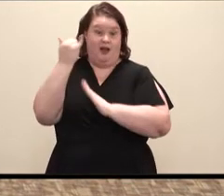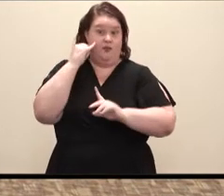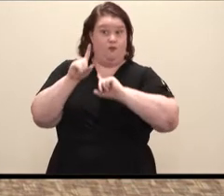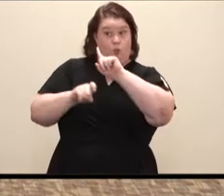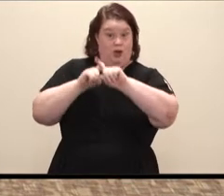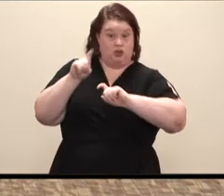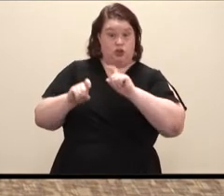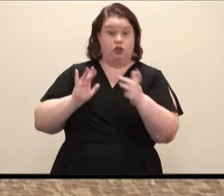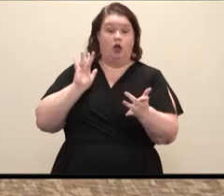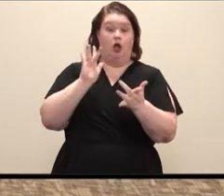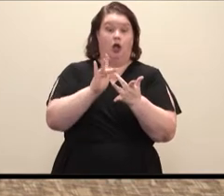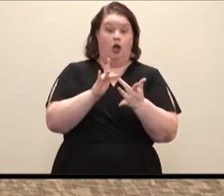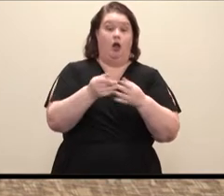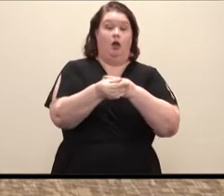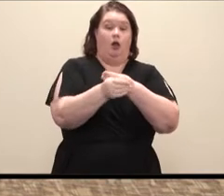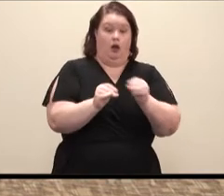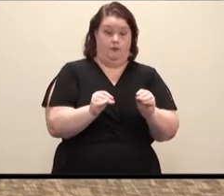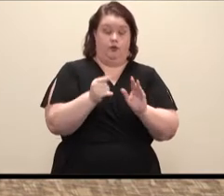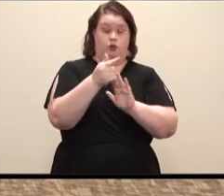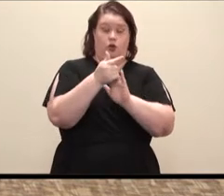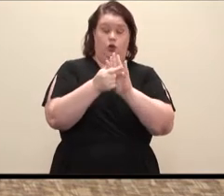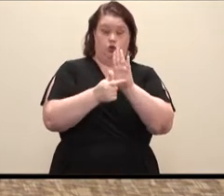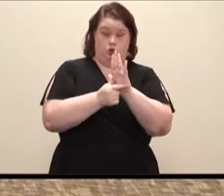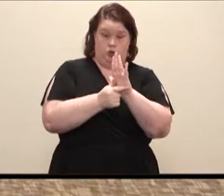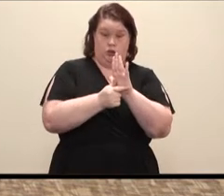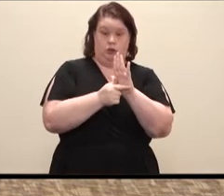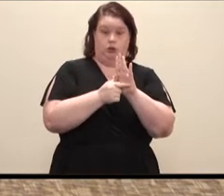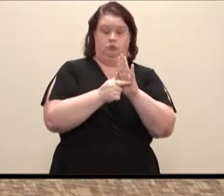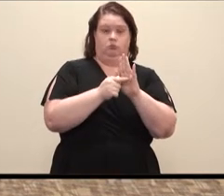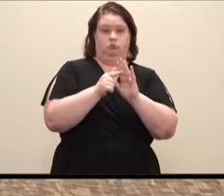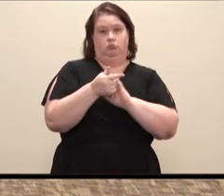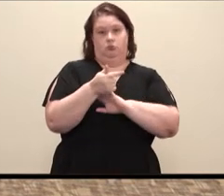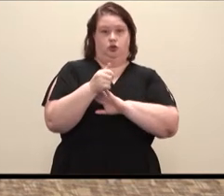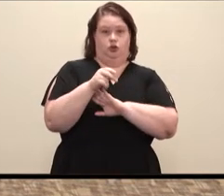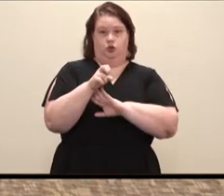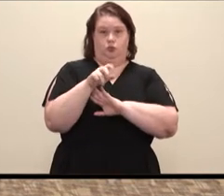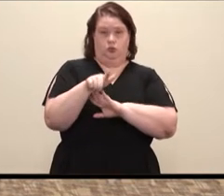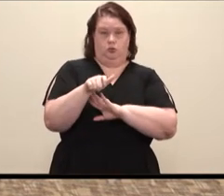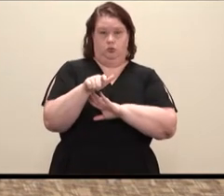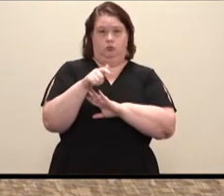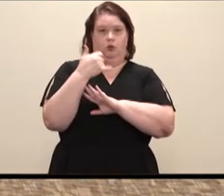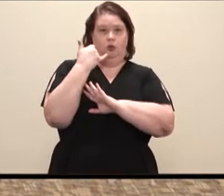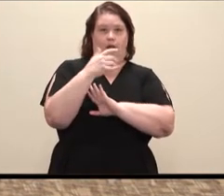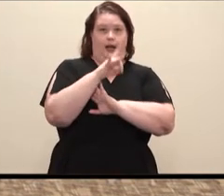requirements, please contact the Office of the Attorney General by calling